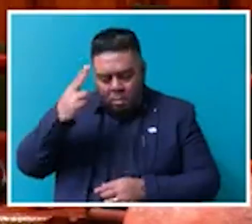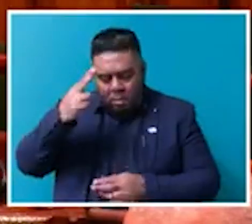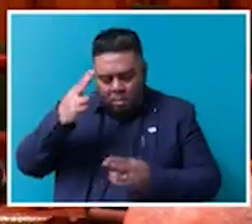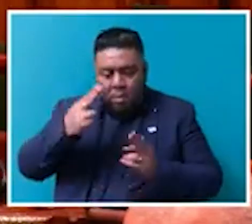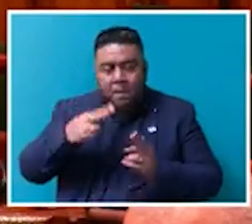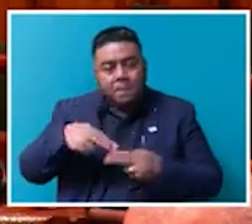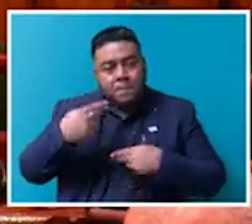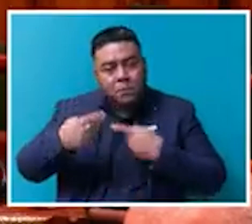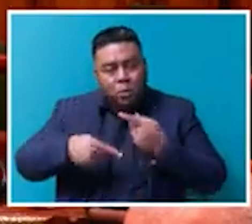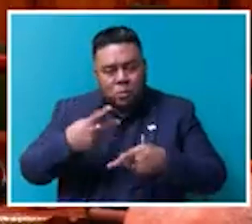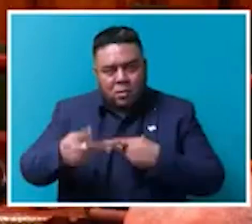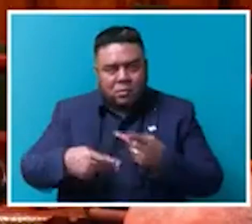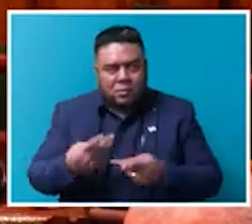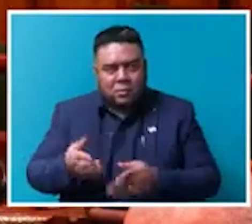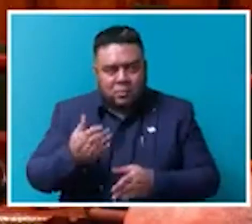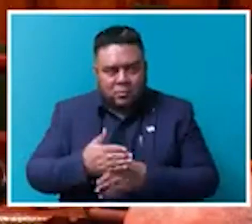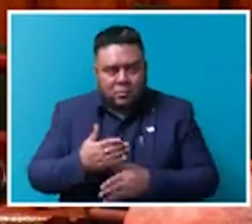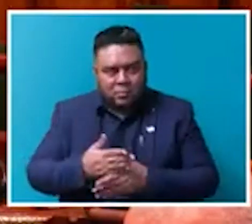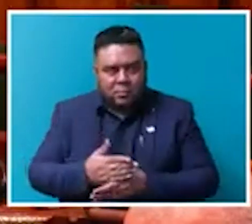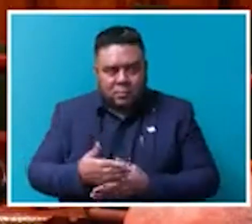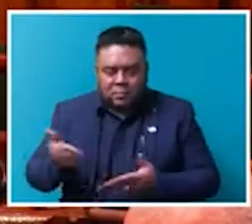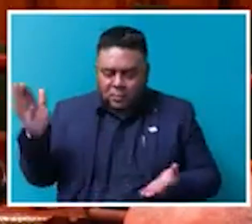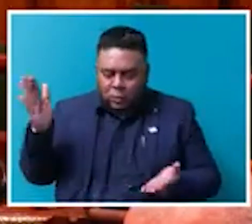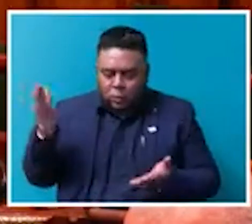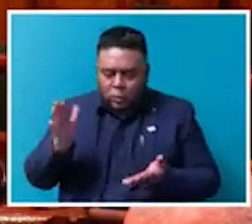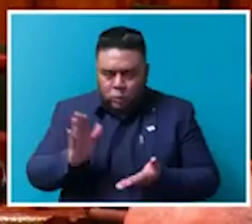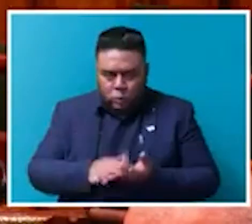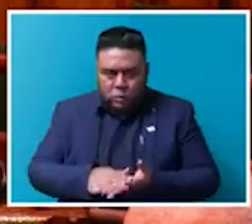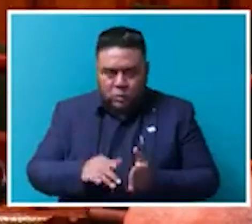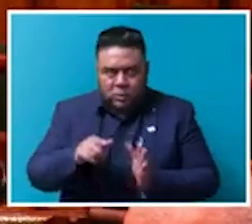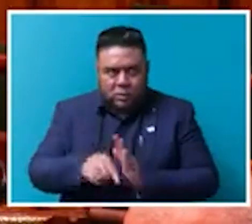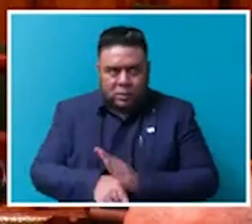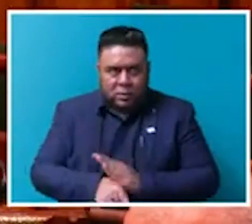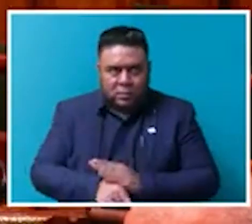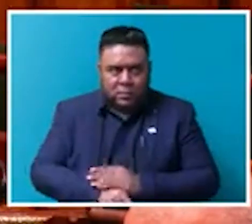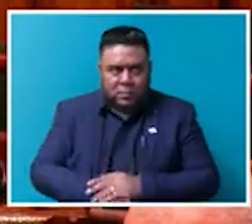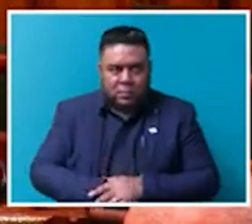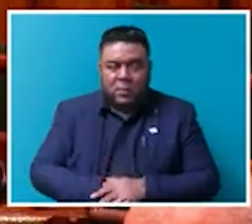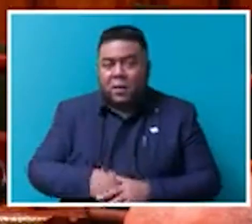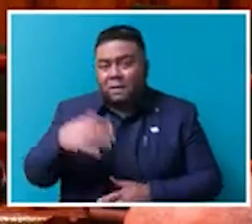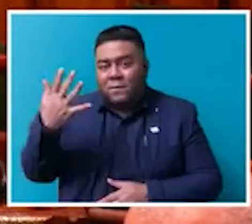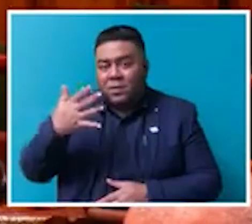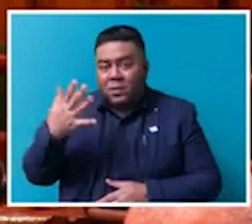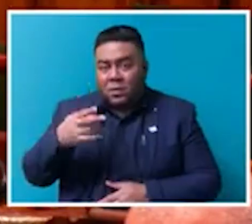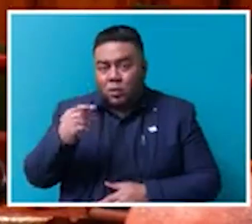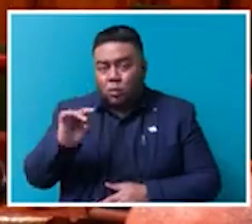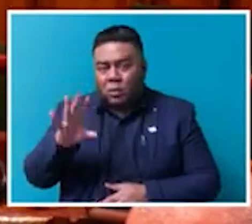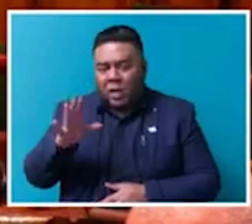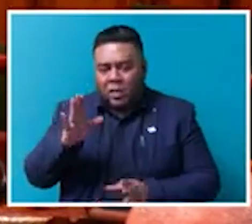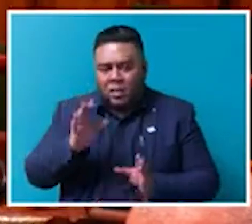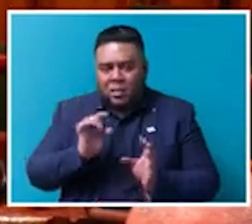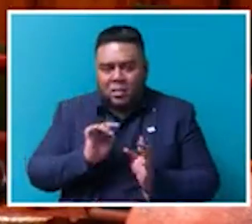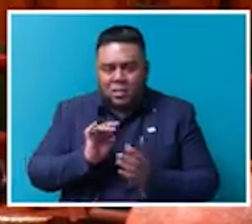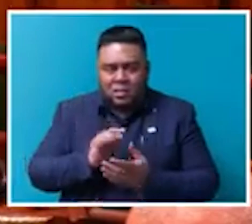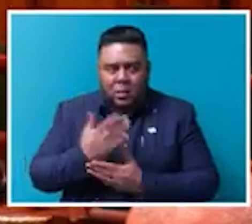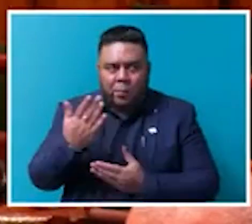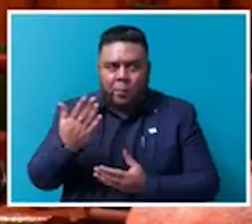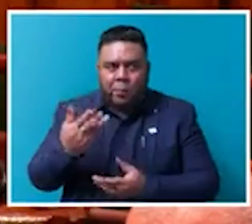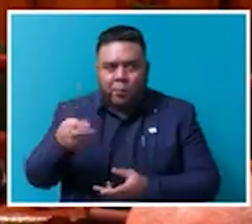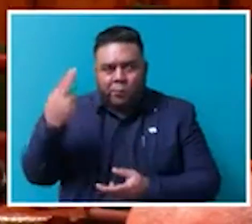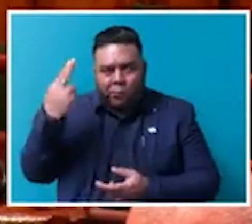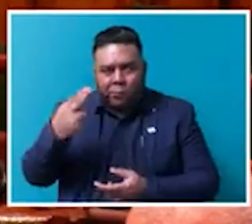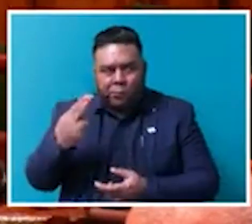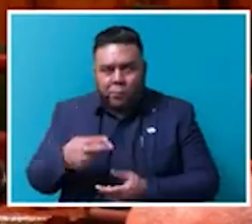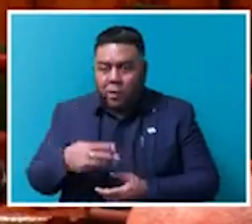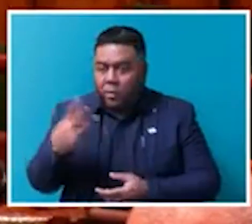we will work on, again, reducing the time from 15 to 10 days for the normal processing and 3 to